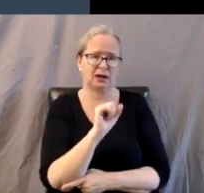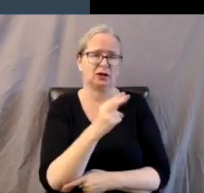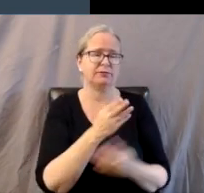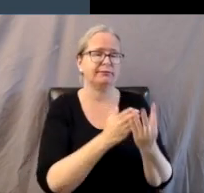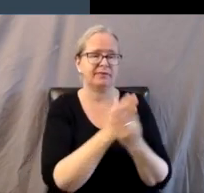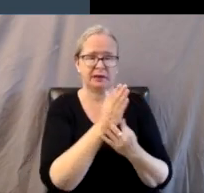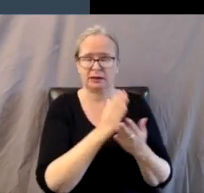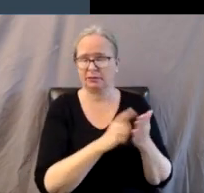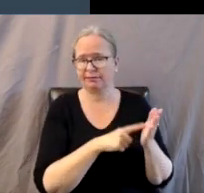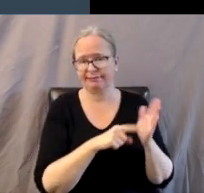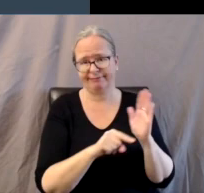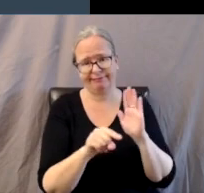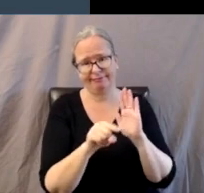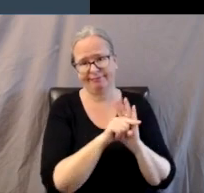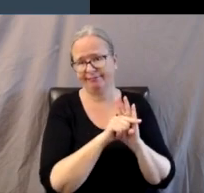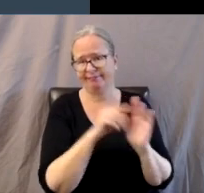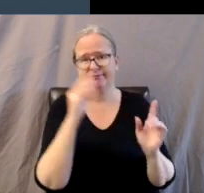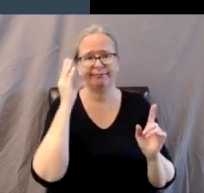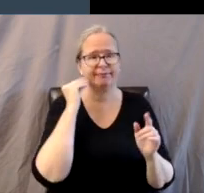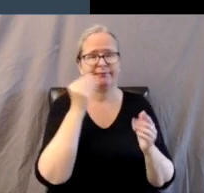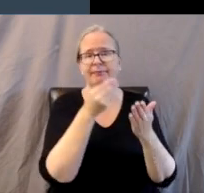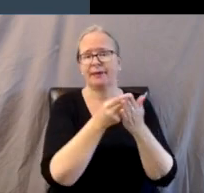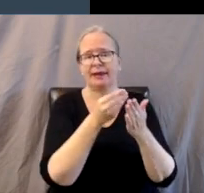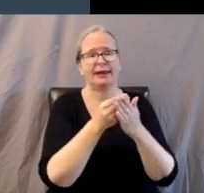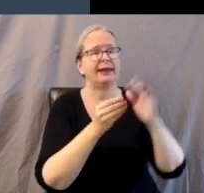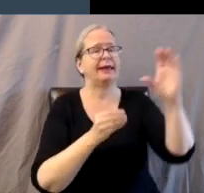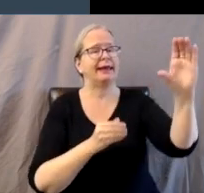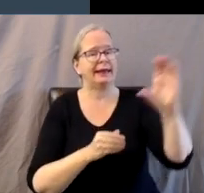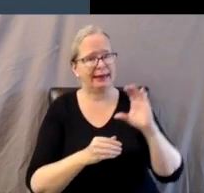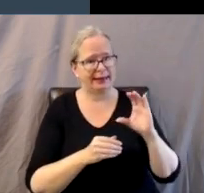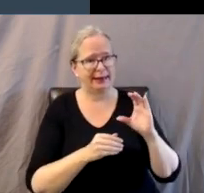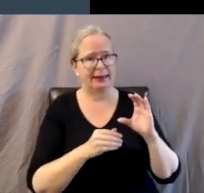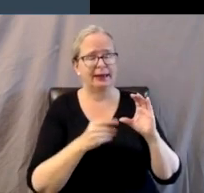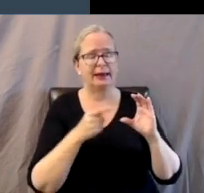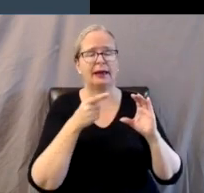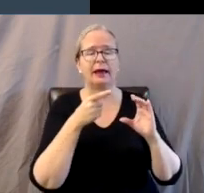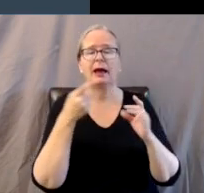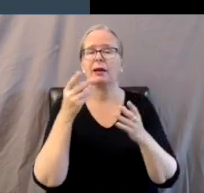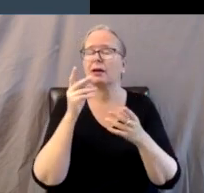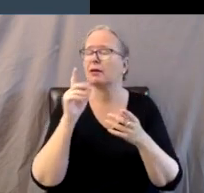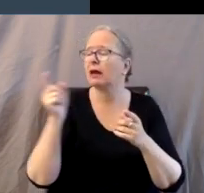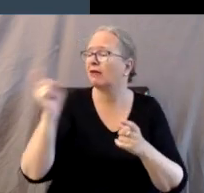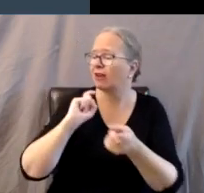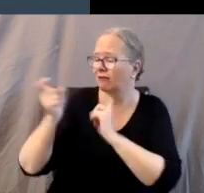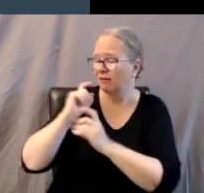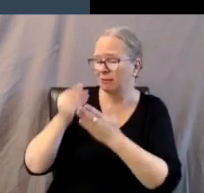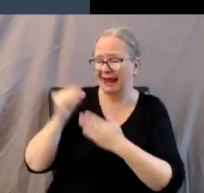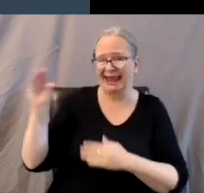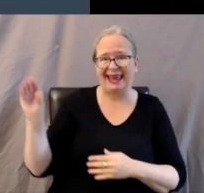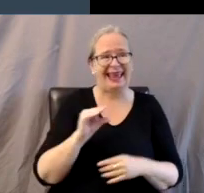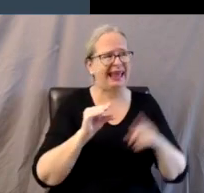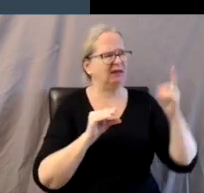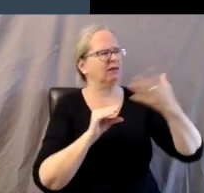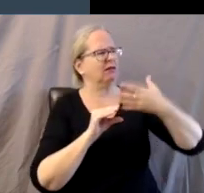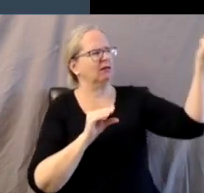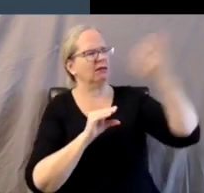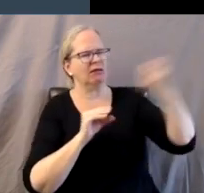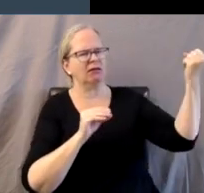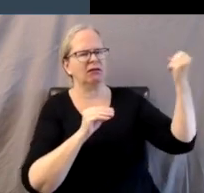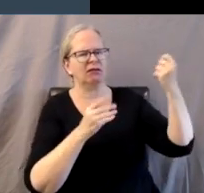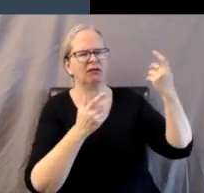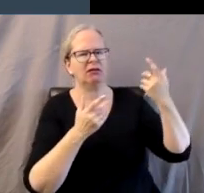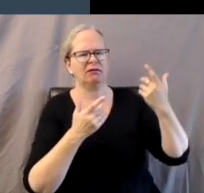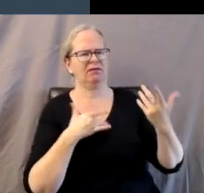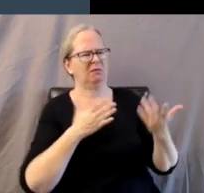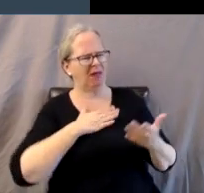one's mind. Removing these clawbacks and these barriers, social workers who work with the folks who are on income